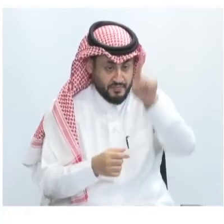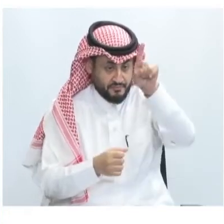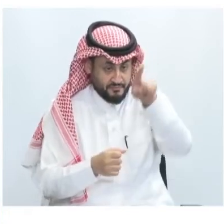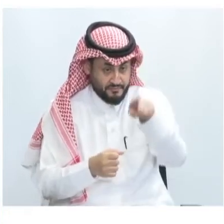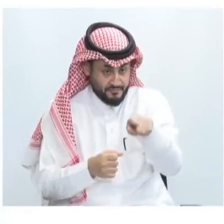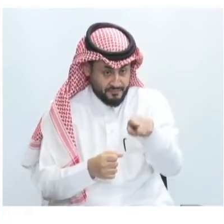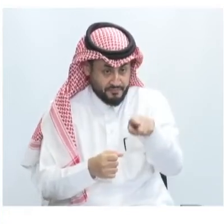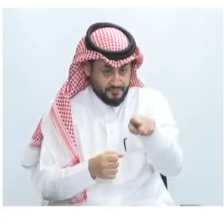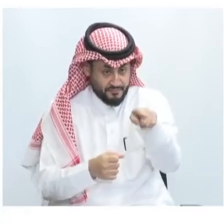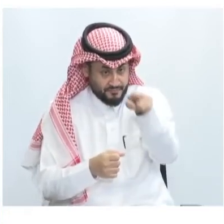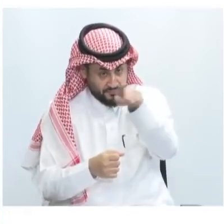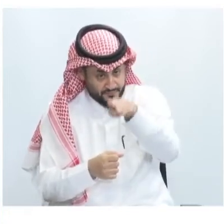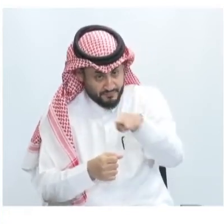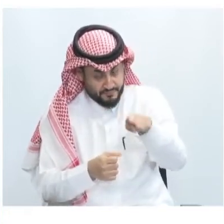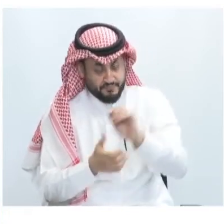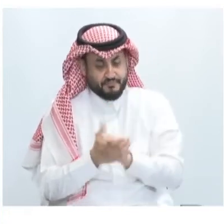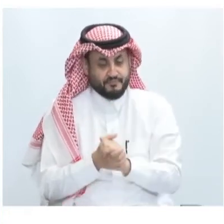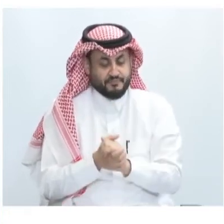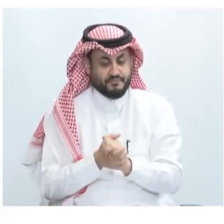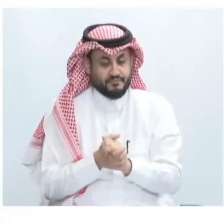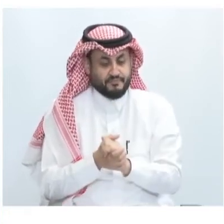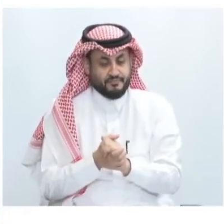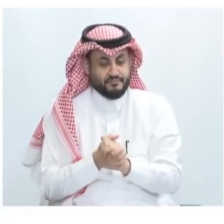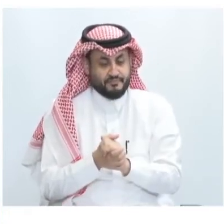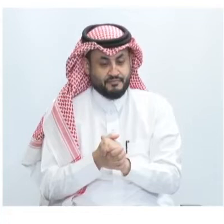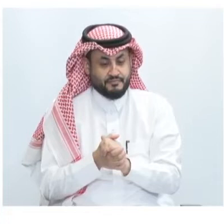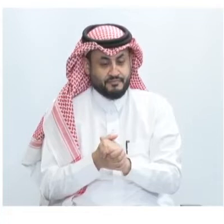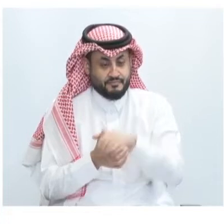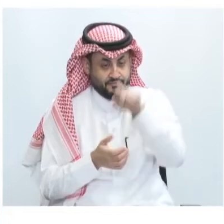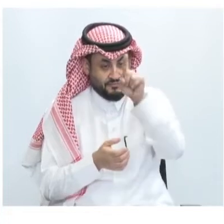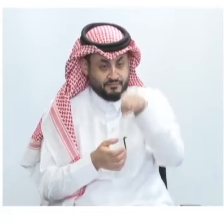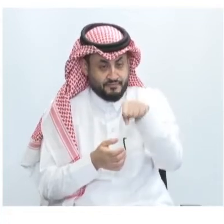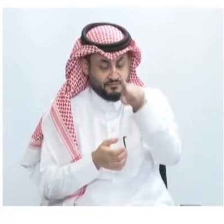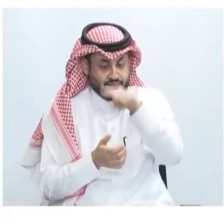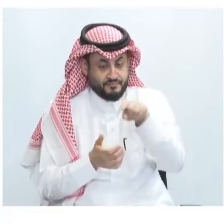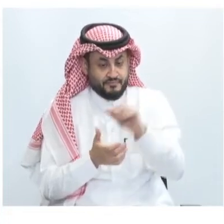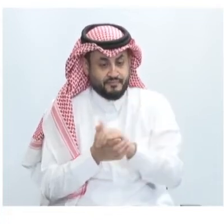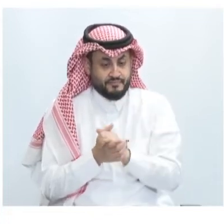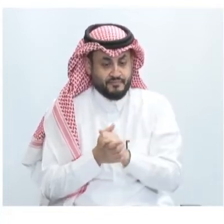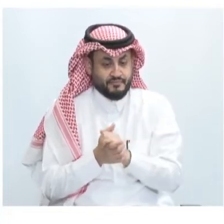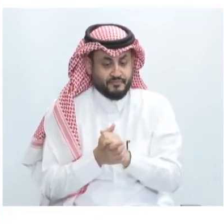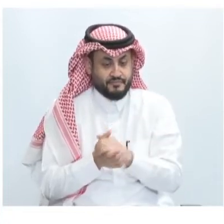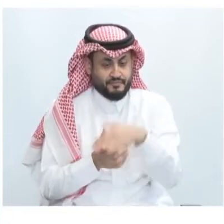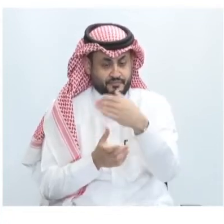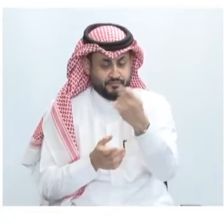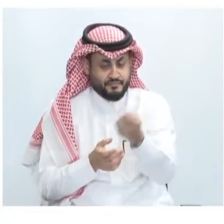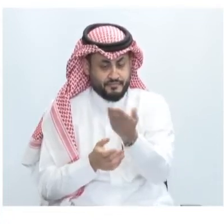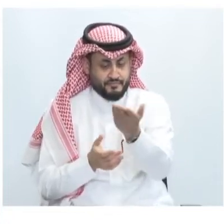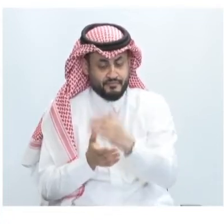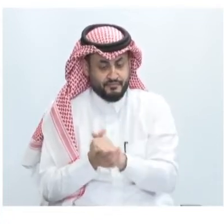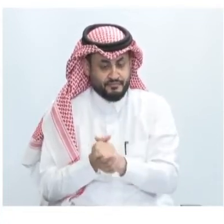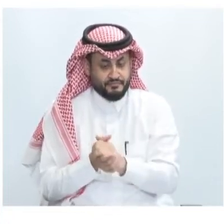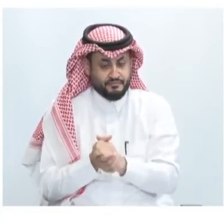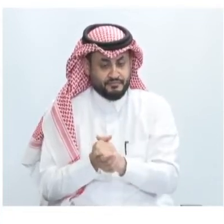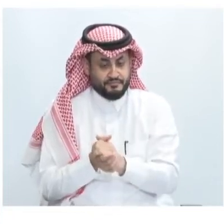down, then we have half circle, half circle. Now, let's write it down here. So